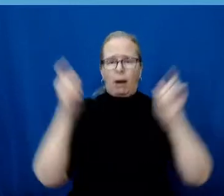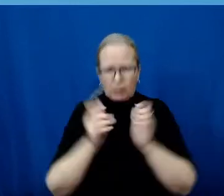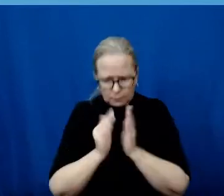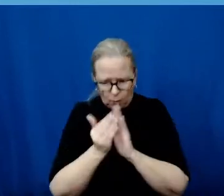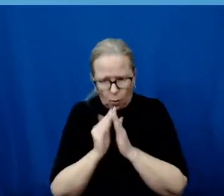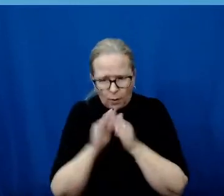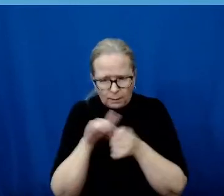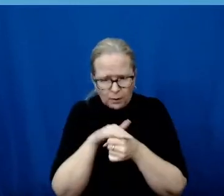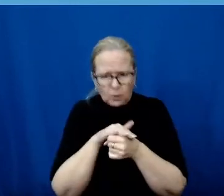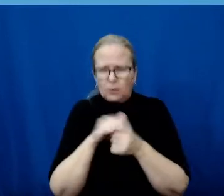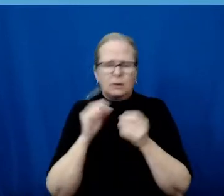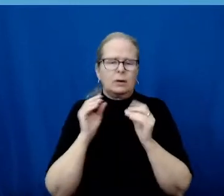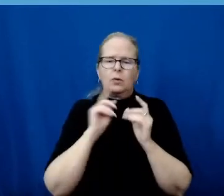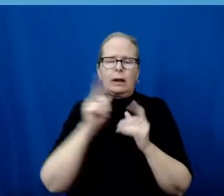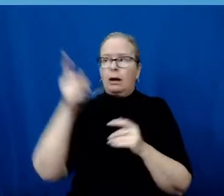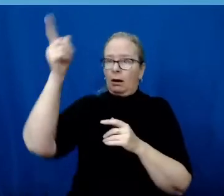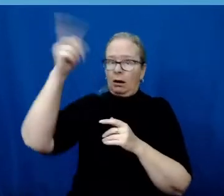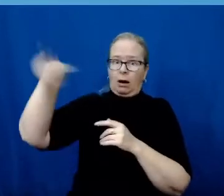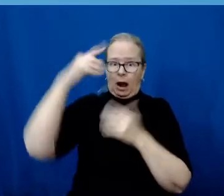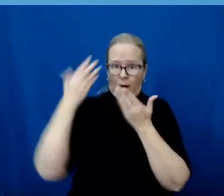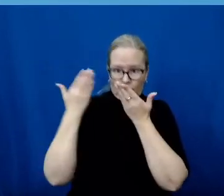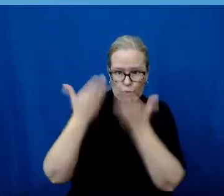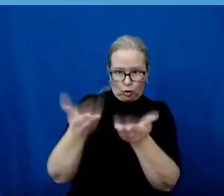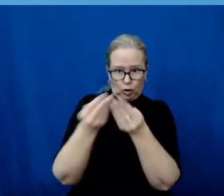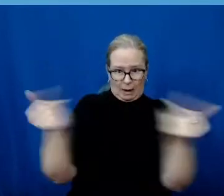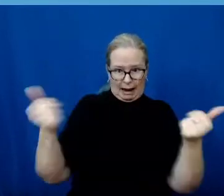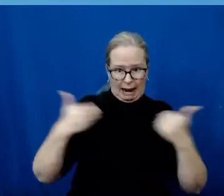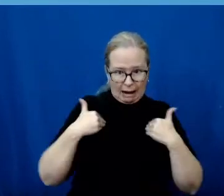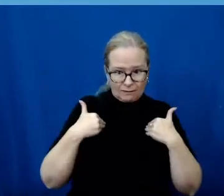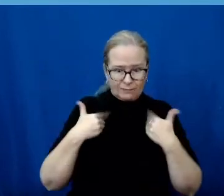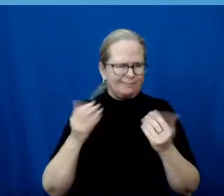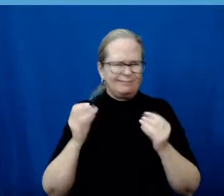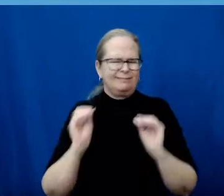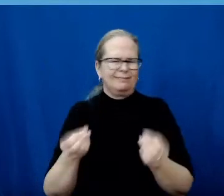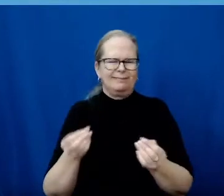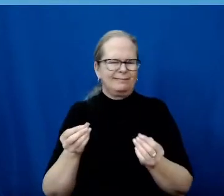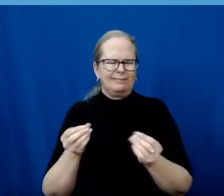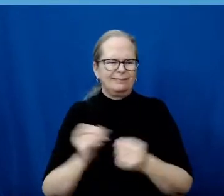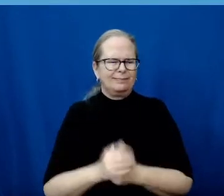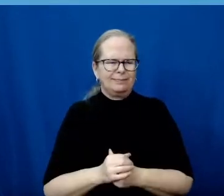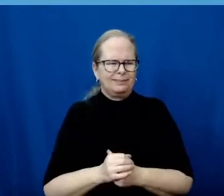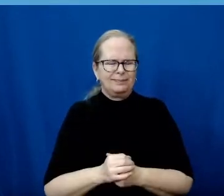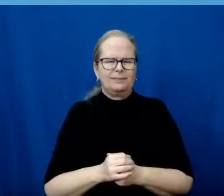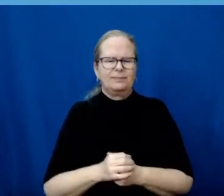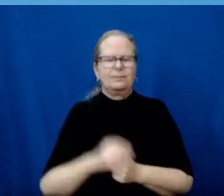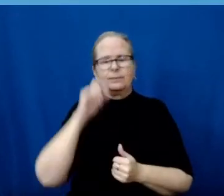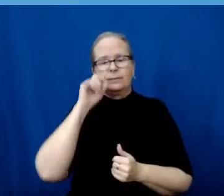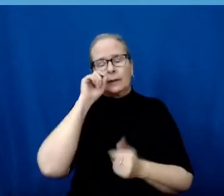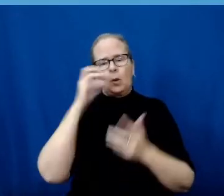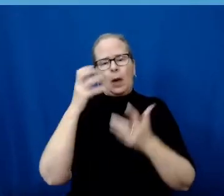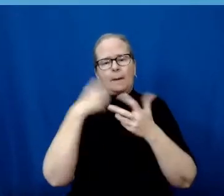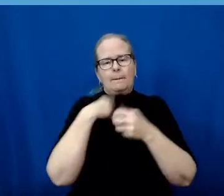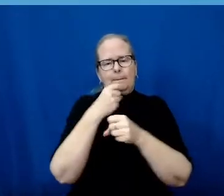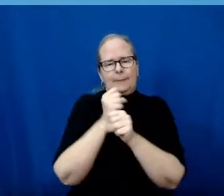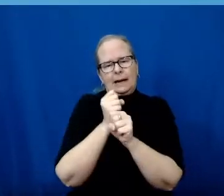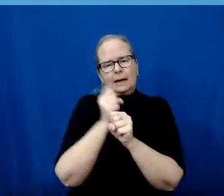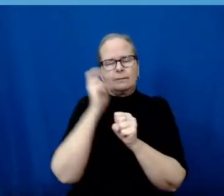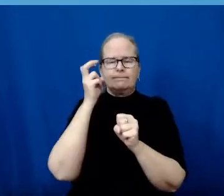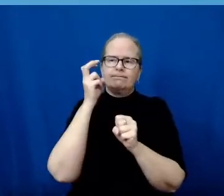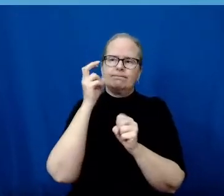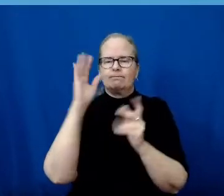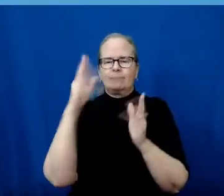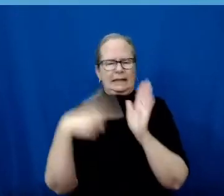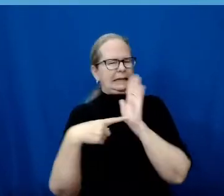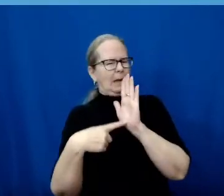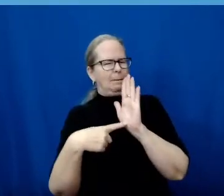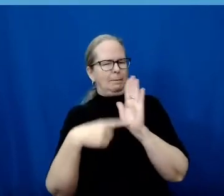wanted to create examples of rooms with or without bathrooms that